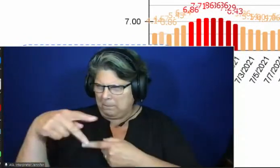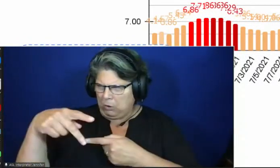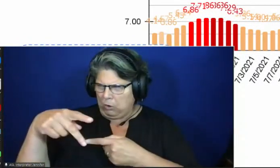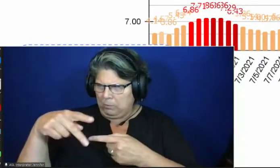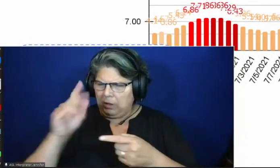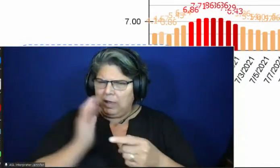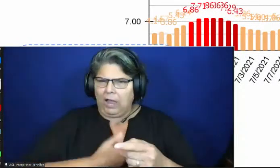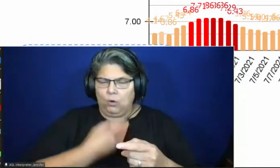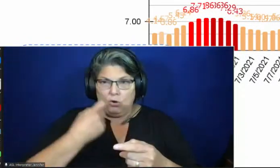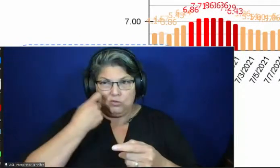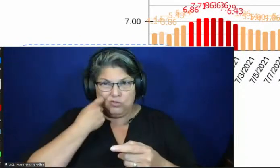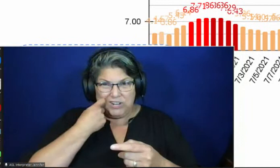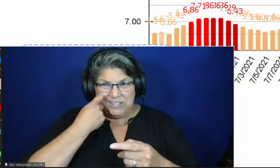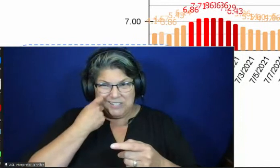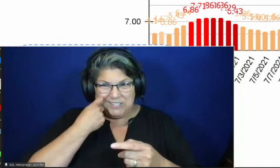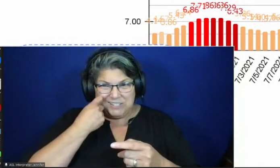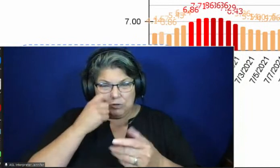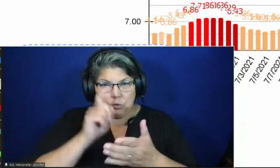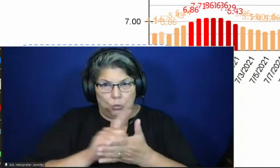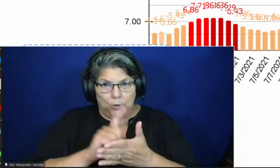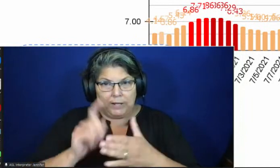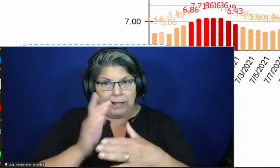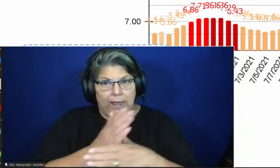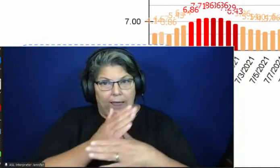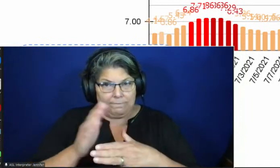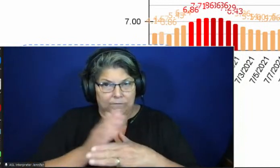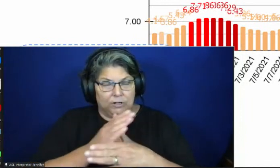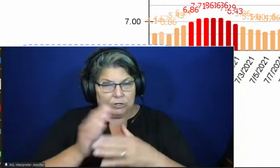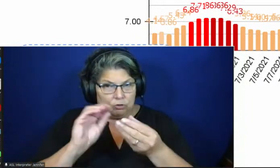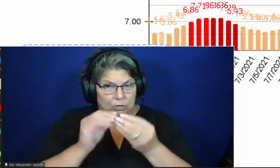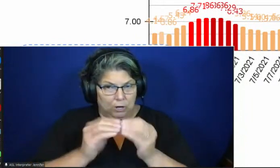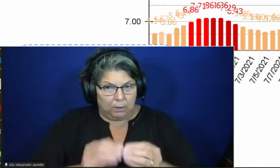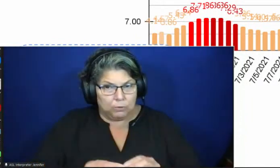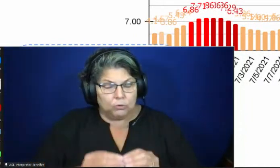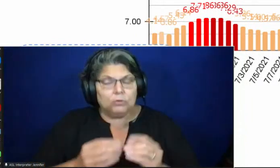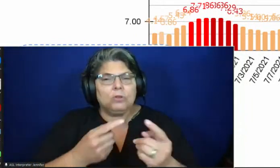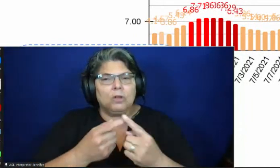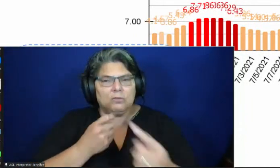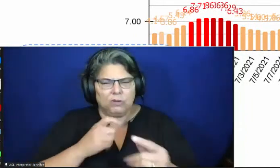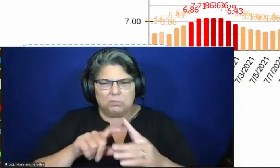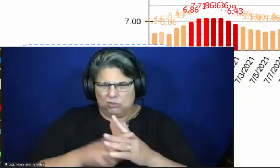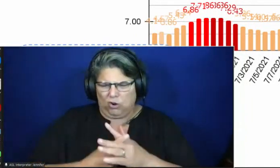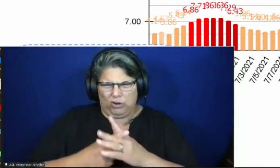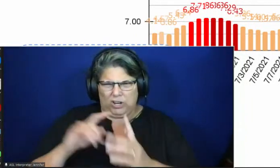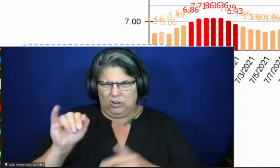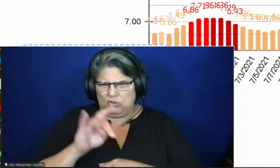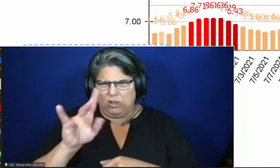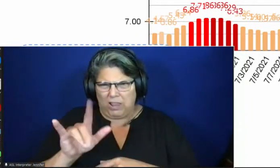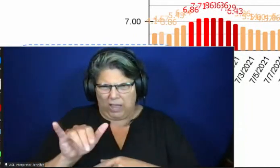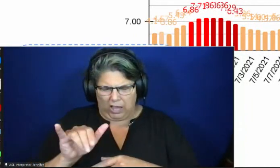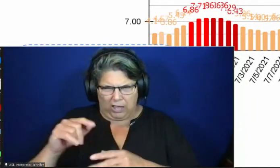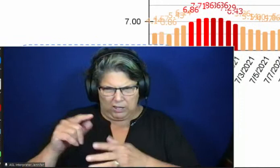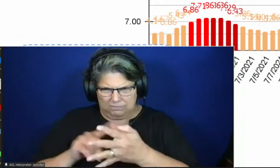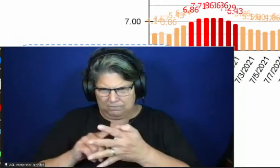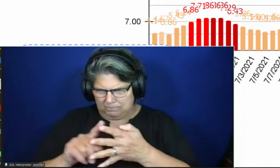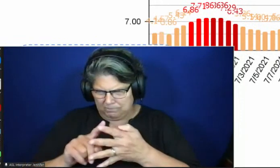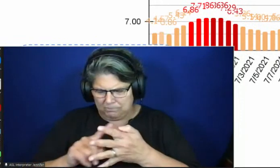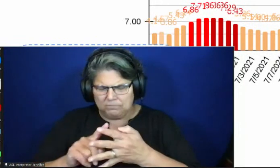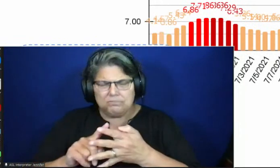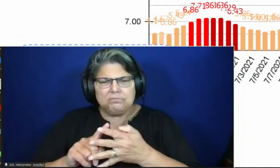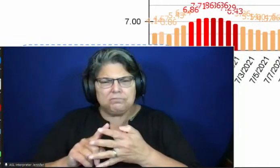recent epidemiologic weekly average data back from the beginning of July. And you can see that